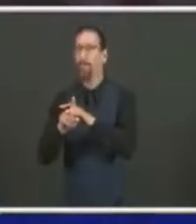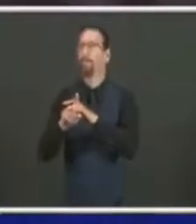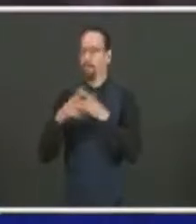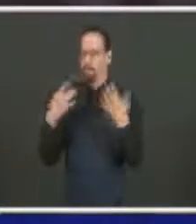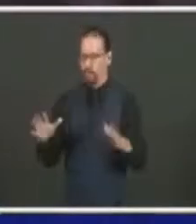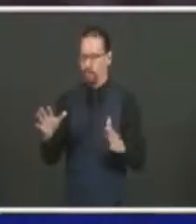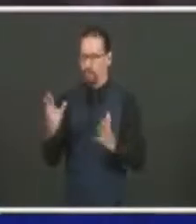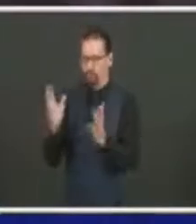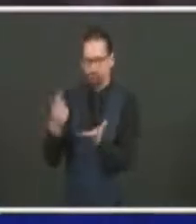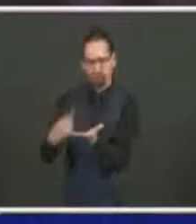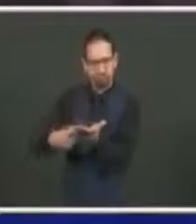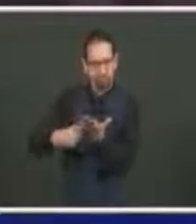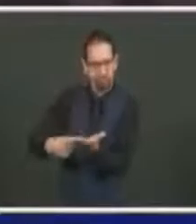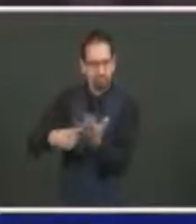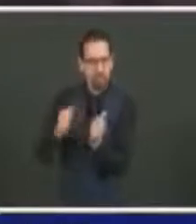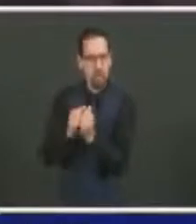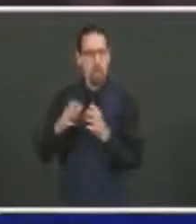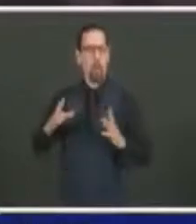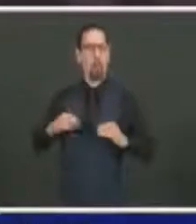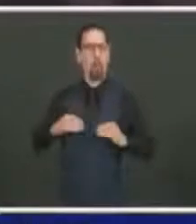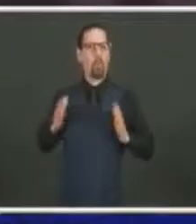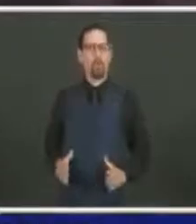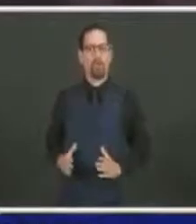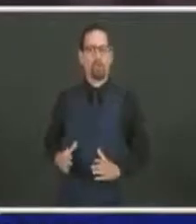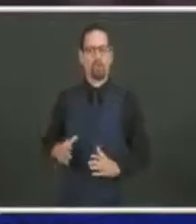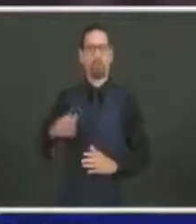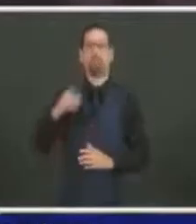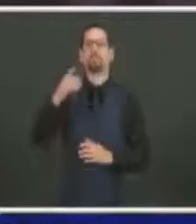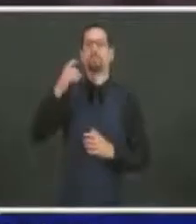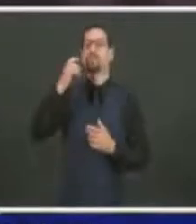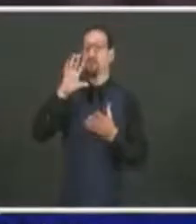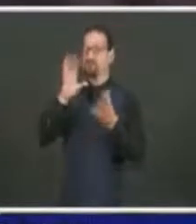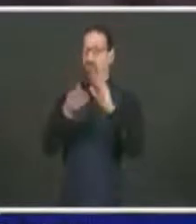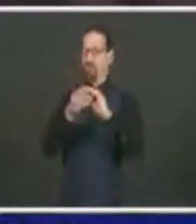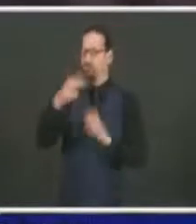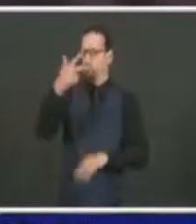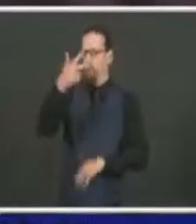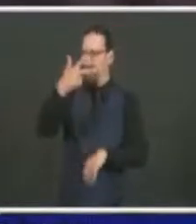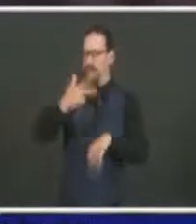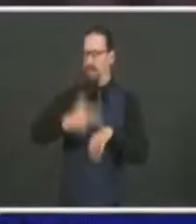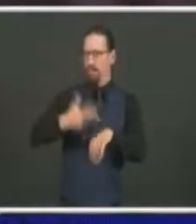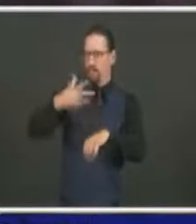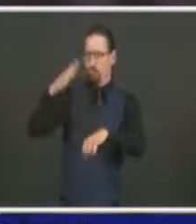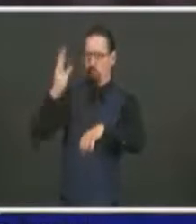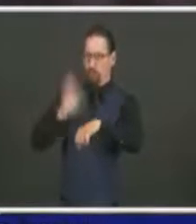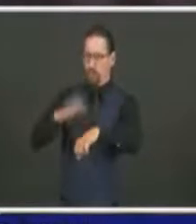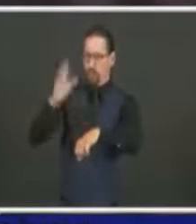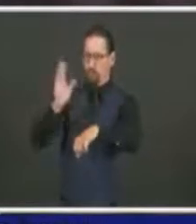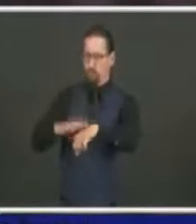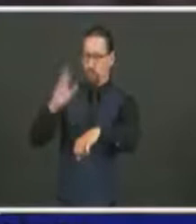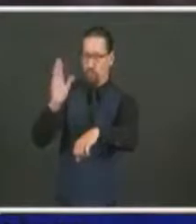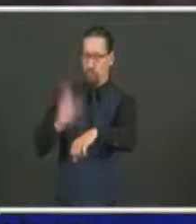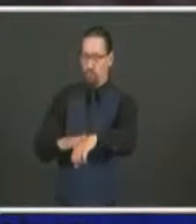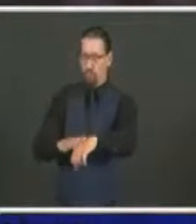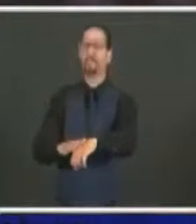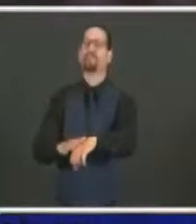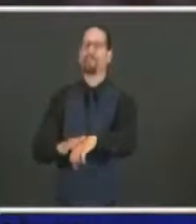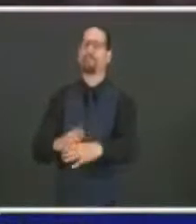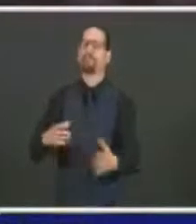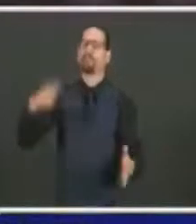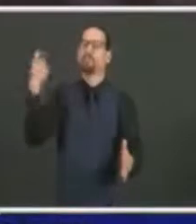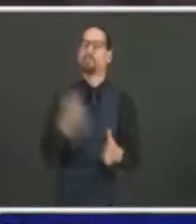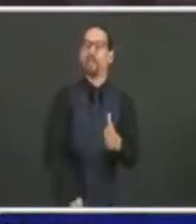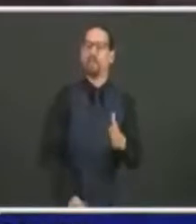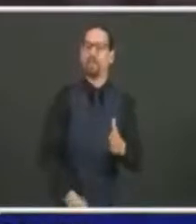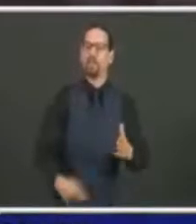Commonly, there were even 3 instances of interaction. There's something called a compliance order that is put in place where a business knows that it